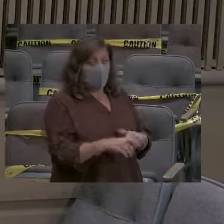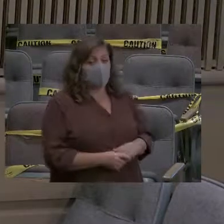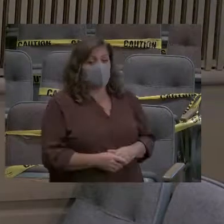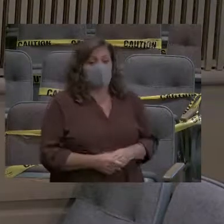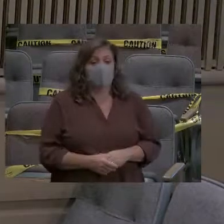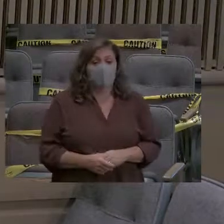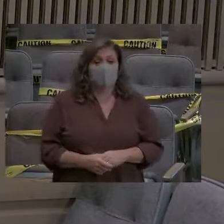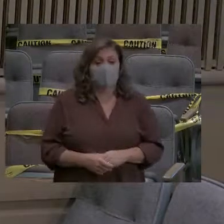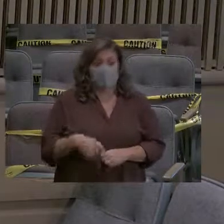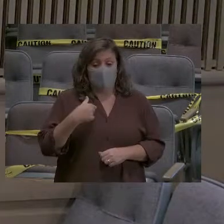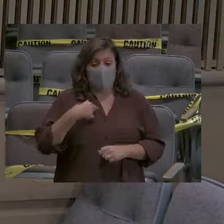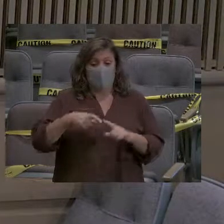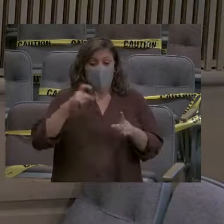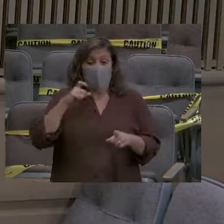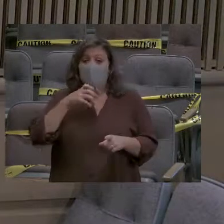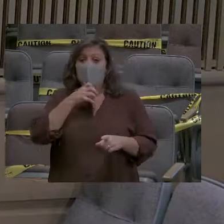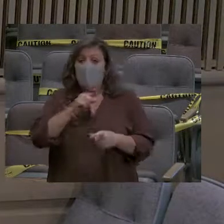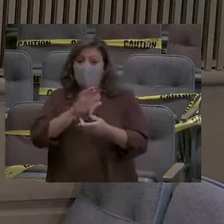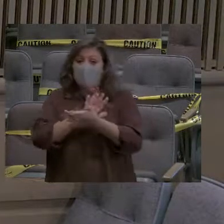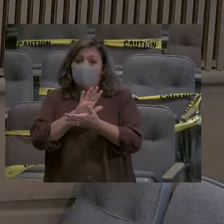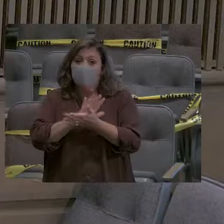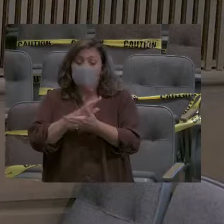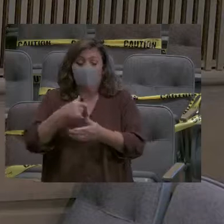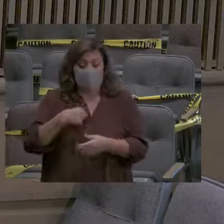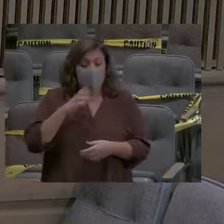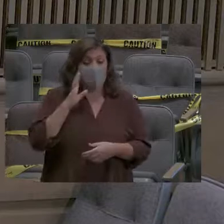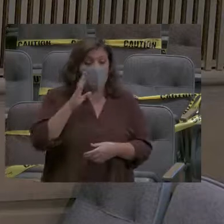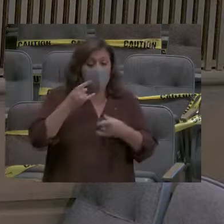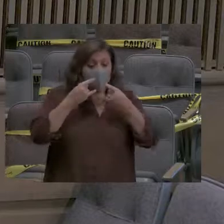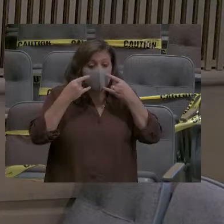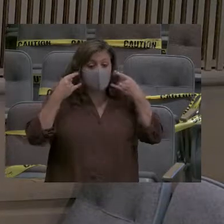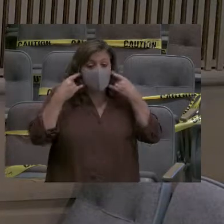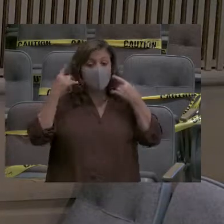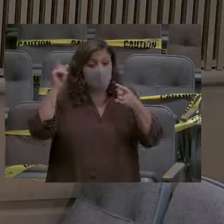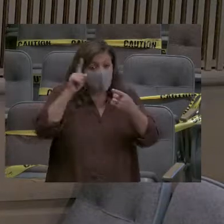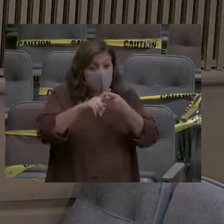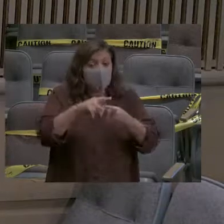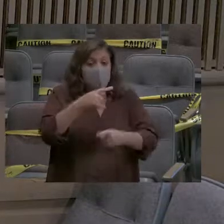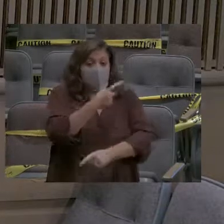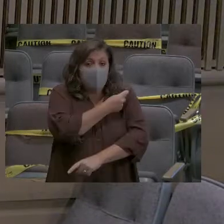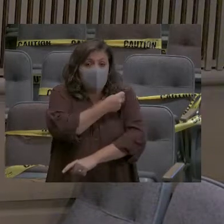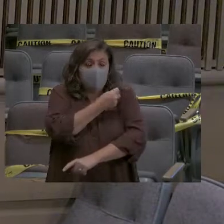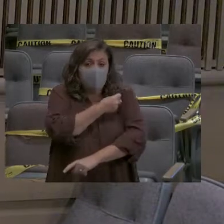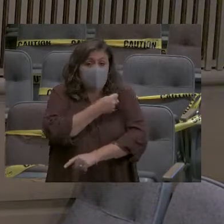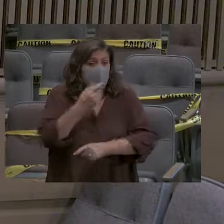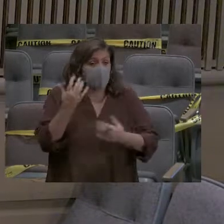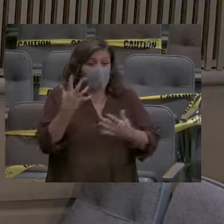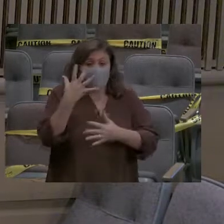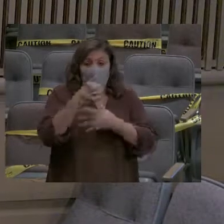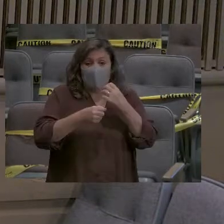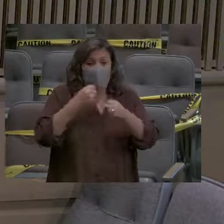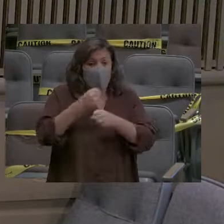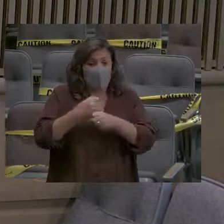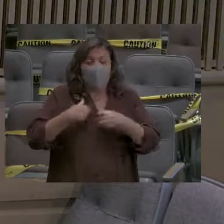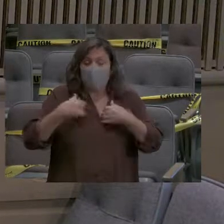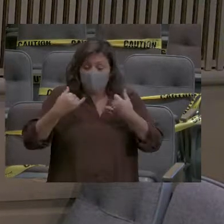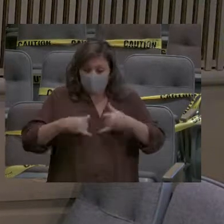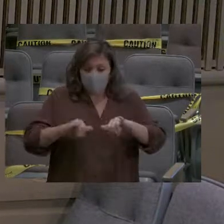which I'm from the old school, but I'm going to wear a mask until there's a vaccine. If it's not to 5 years, I'm going to still, I